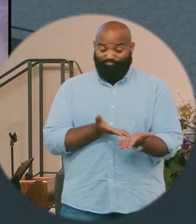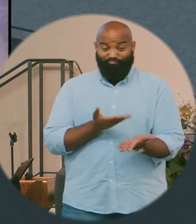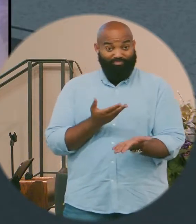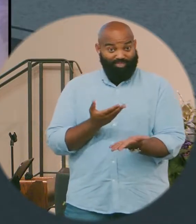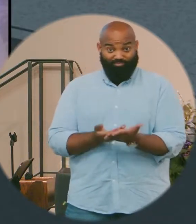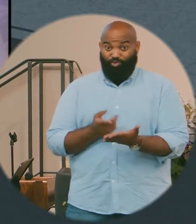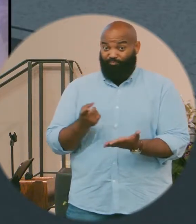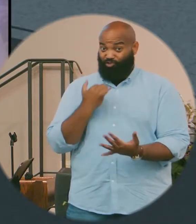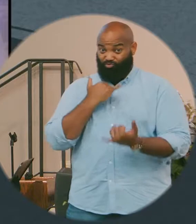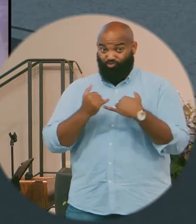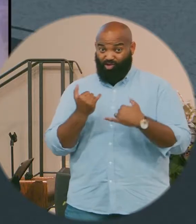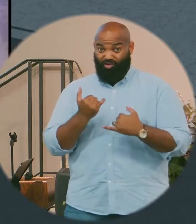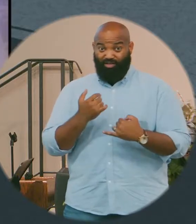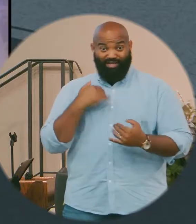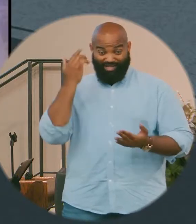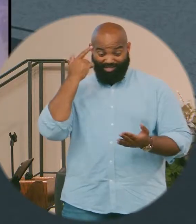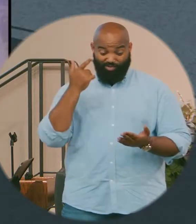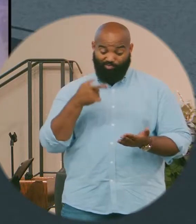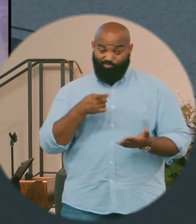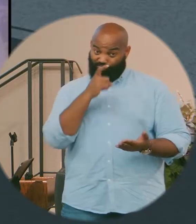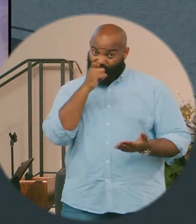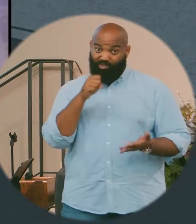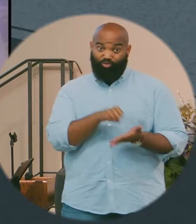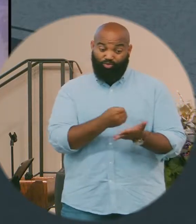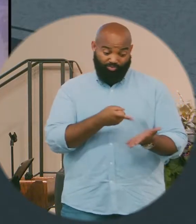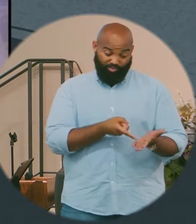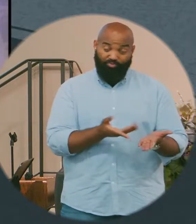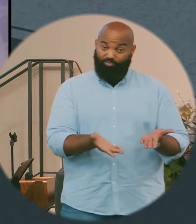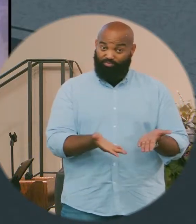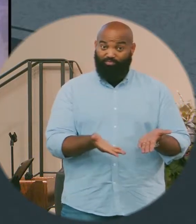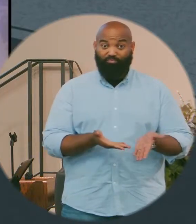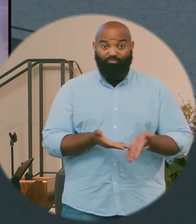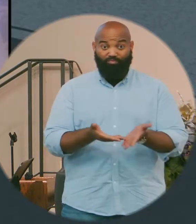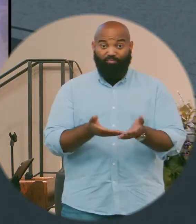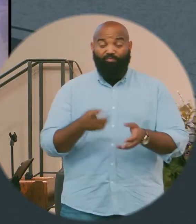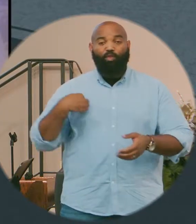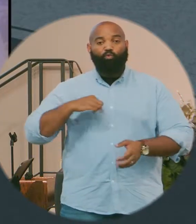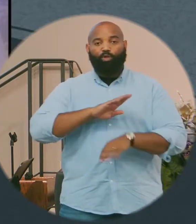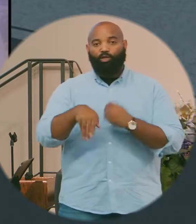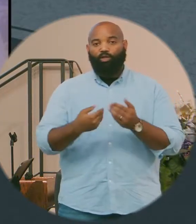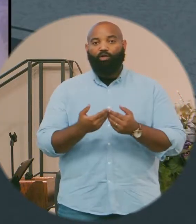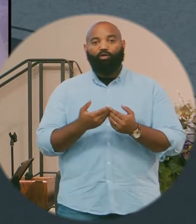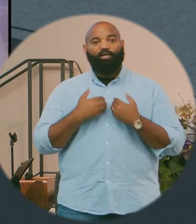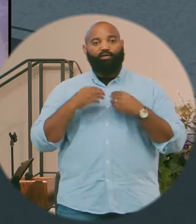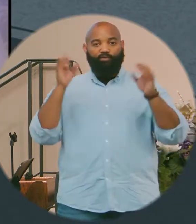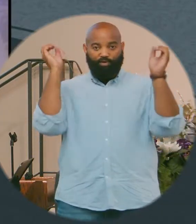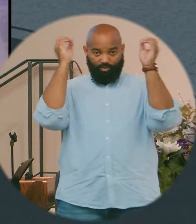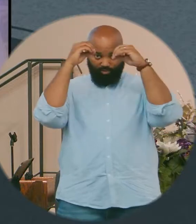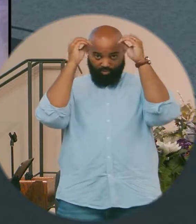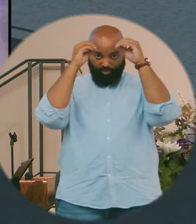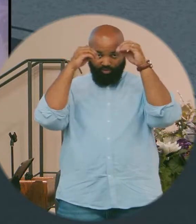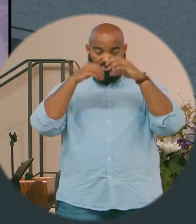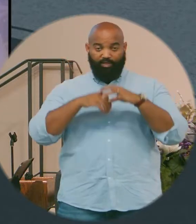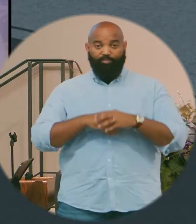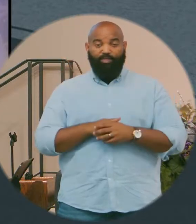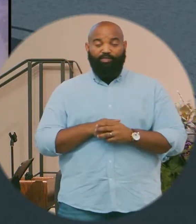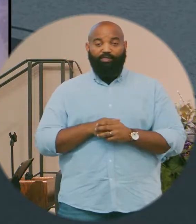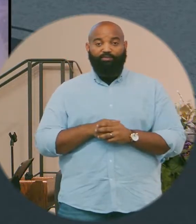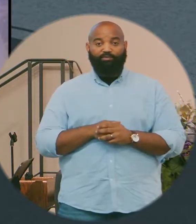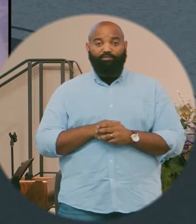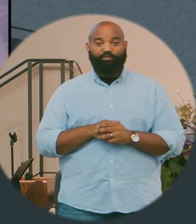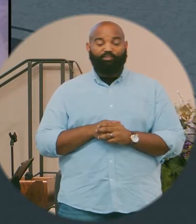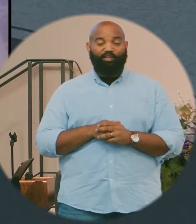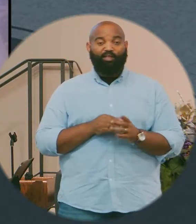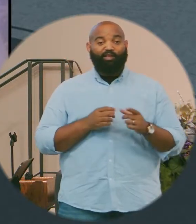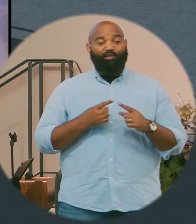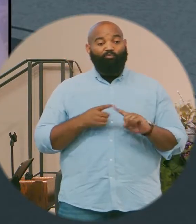God. Because we all have opinions. And I ain't gonna tell you what my grandma said what opinion is, but